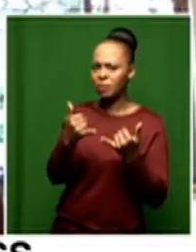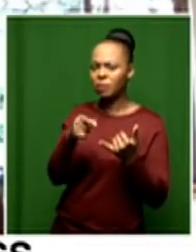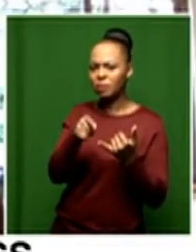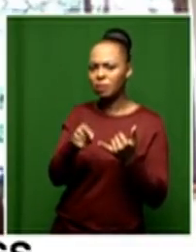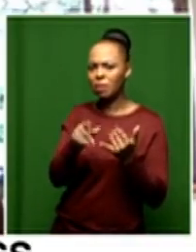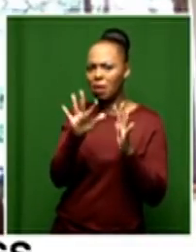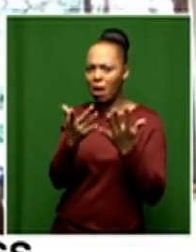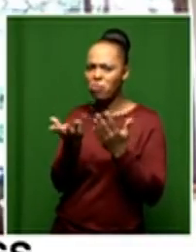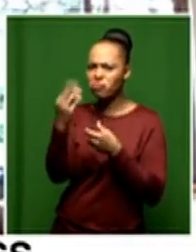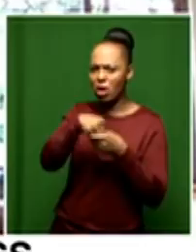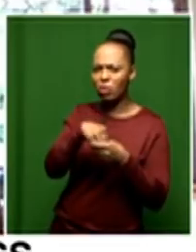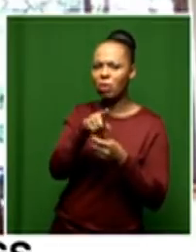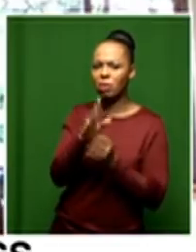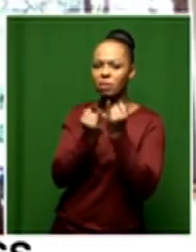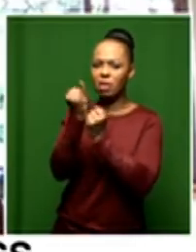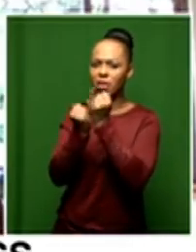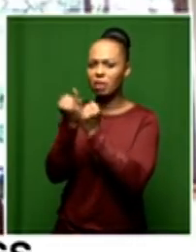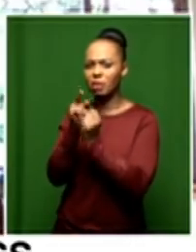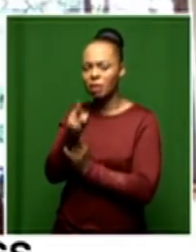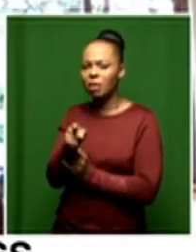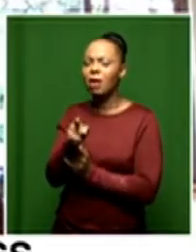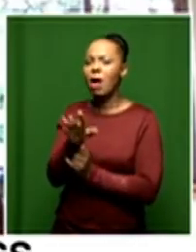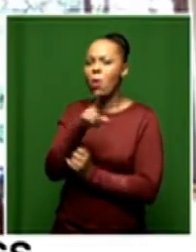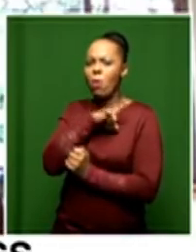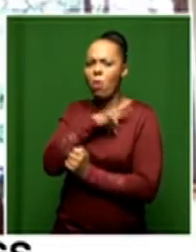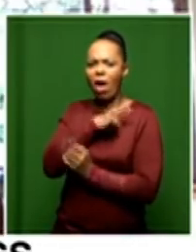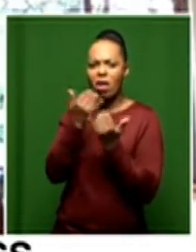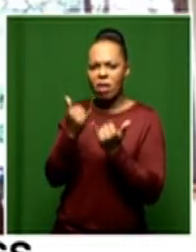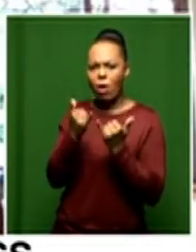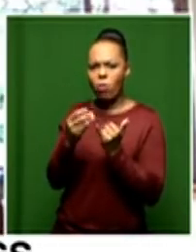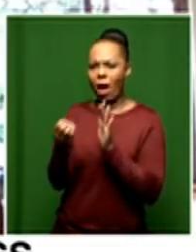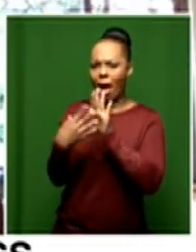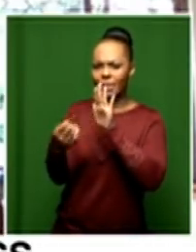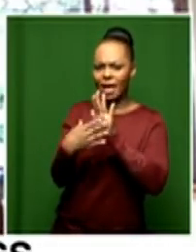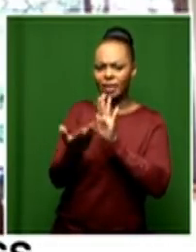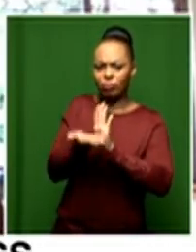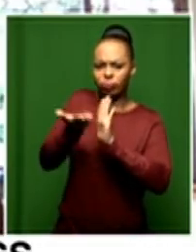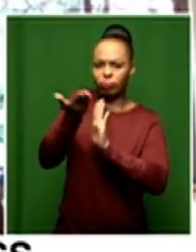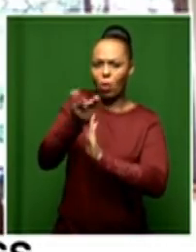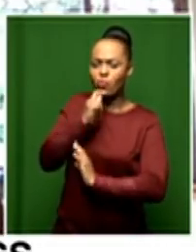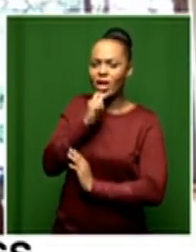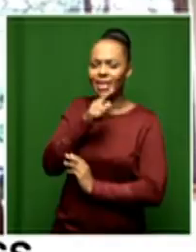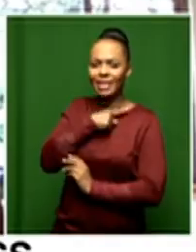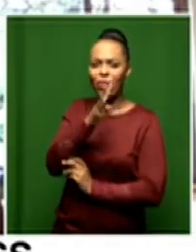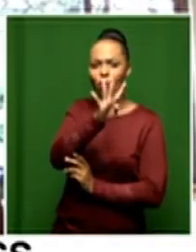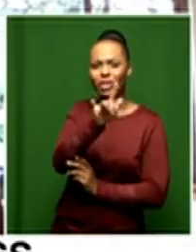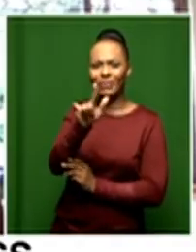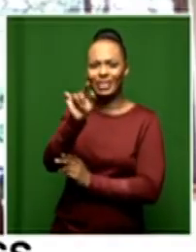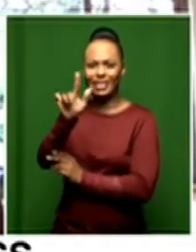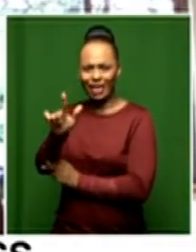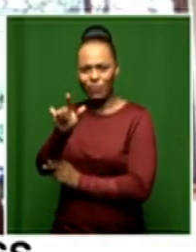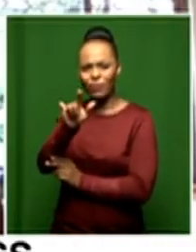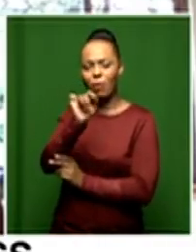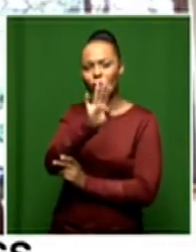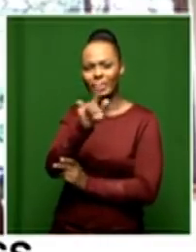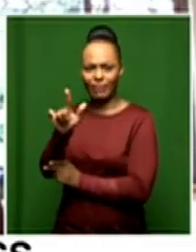and the race for the vaccine. So just in numbers, and this was updated this morning, it says 447 million